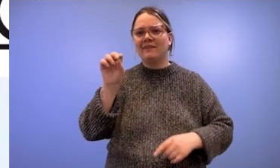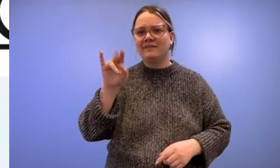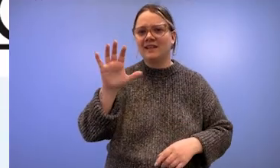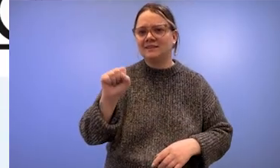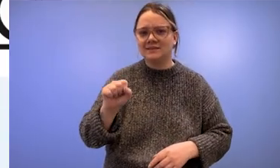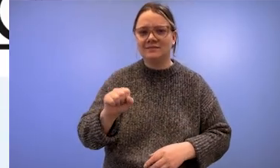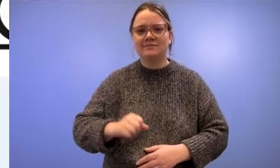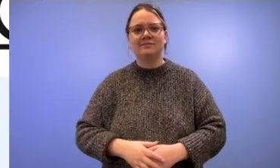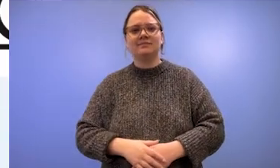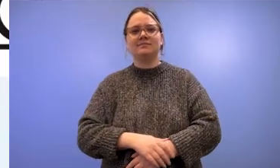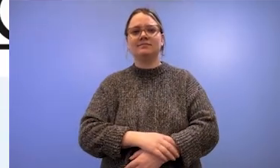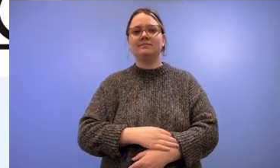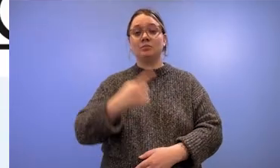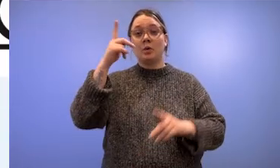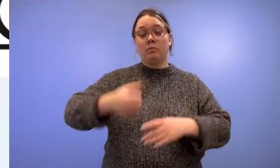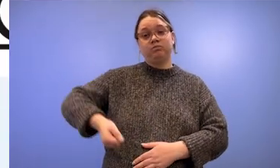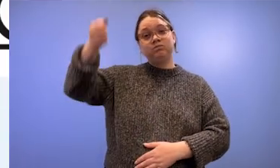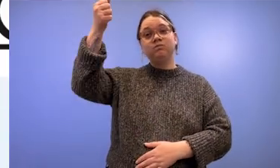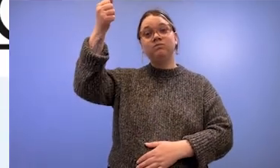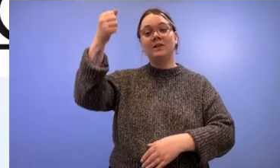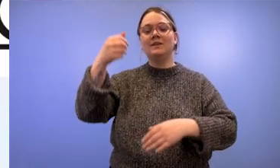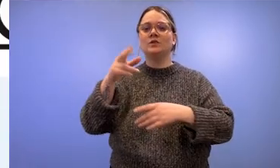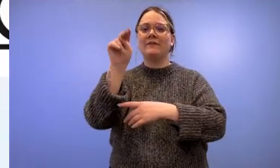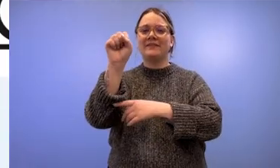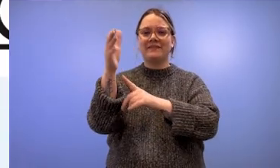devices, with one person holding a Nova Scotia flag.